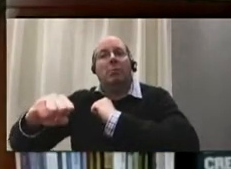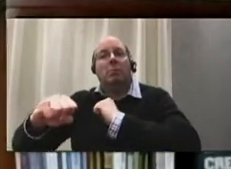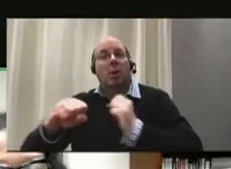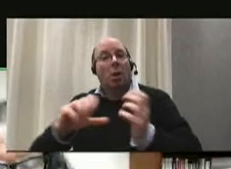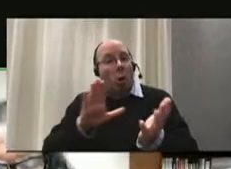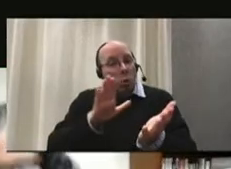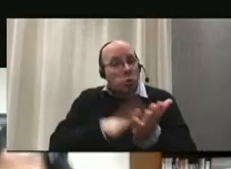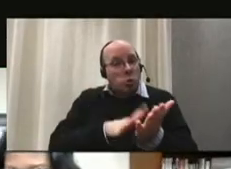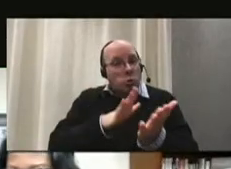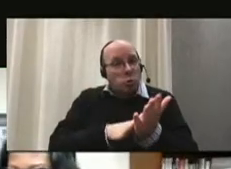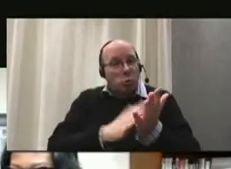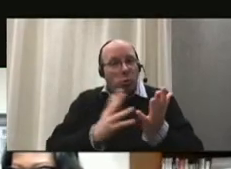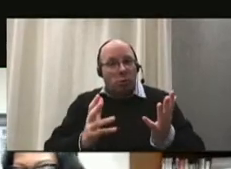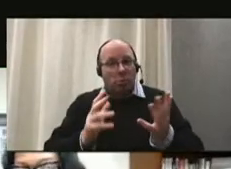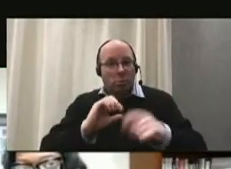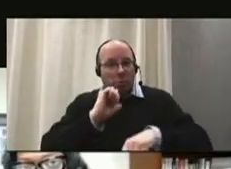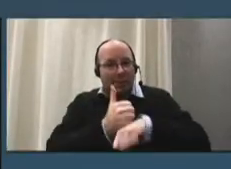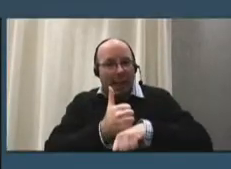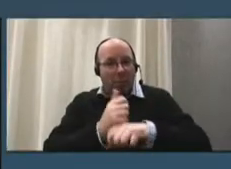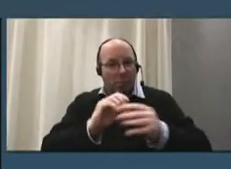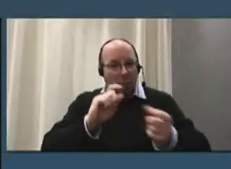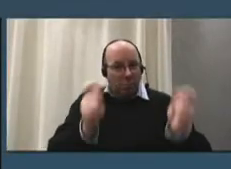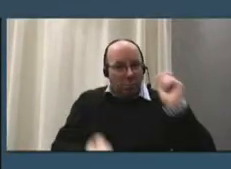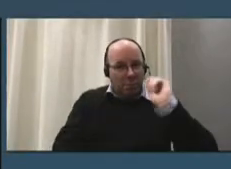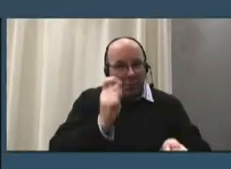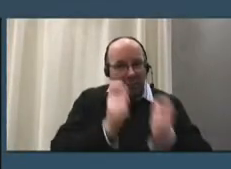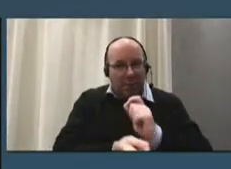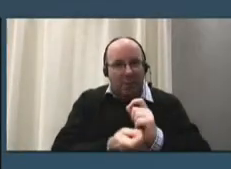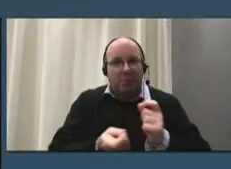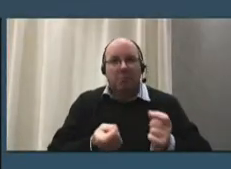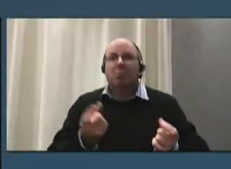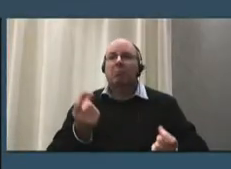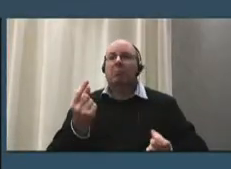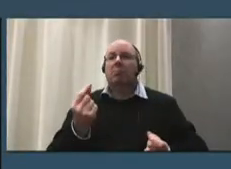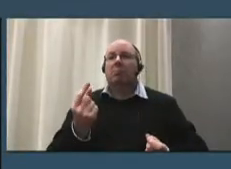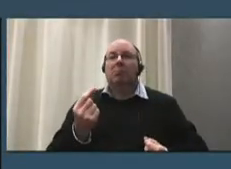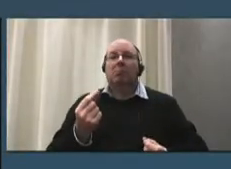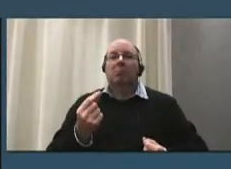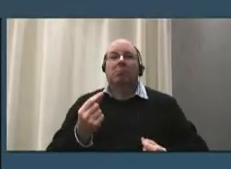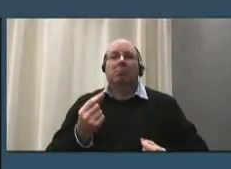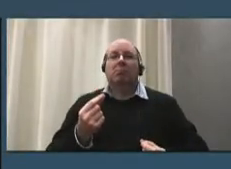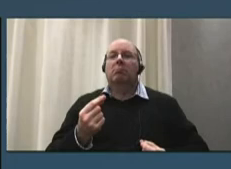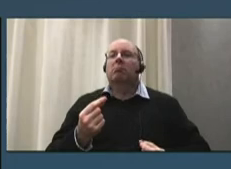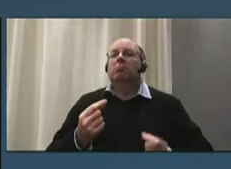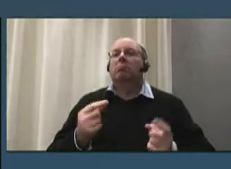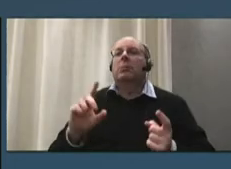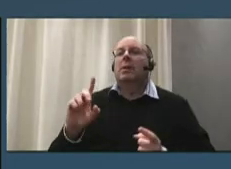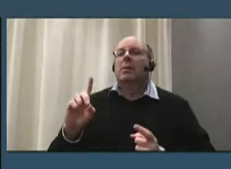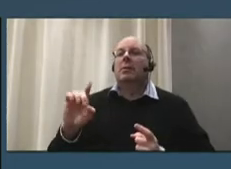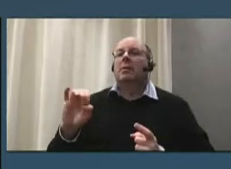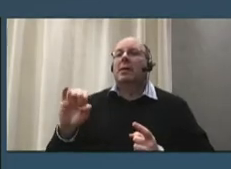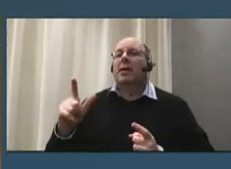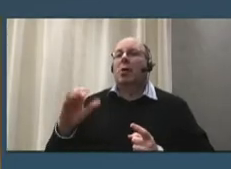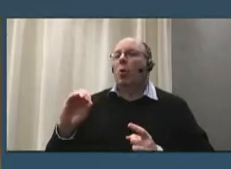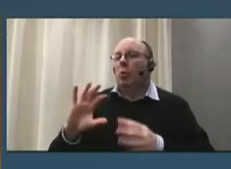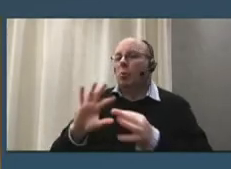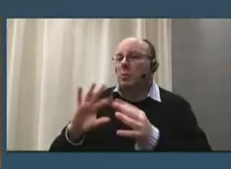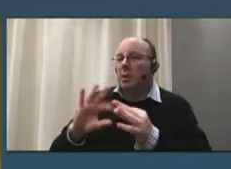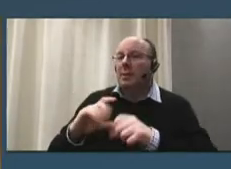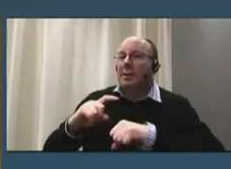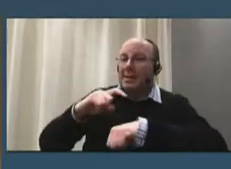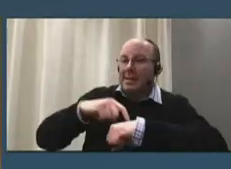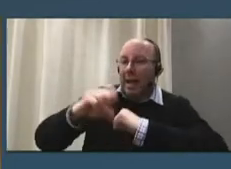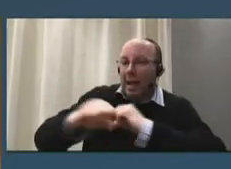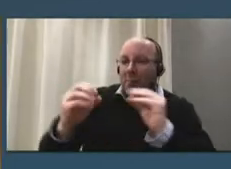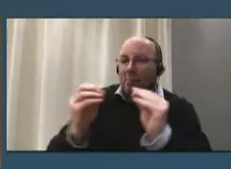areas? So Monifa, I just want to go a little bit more specifically. So you mentioned more time, you mentioned the pilots,